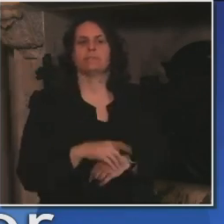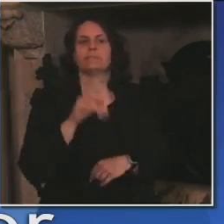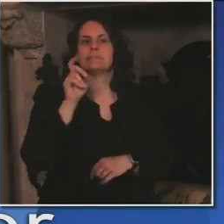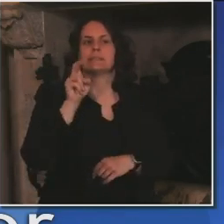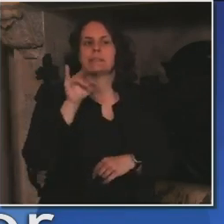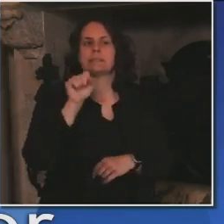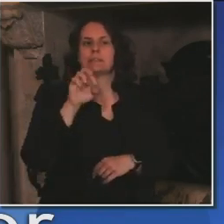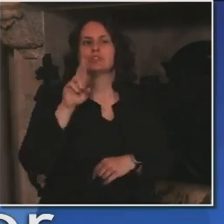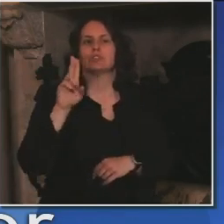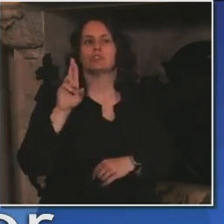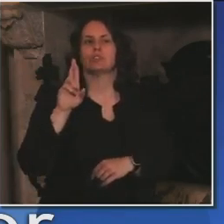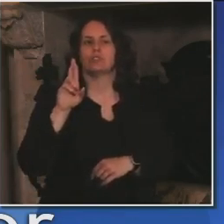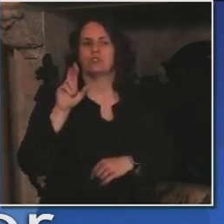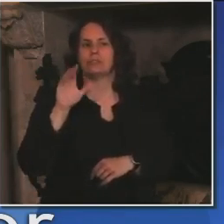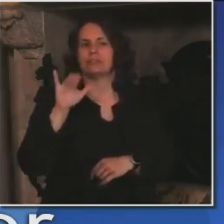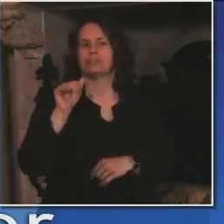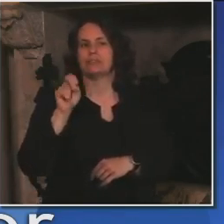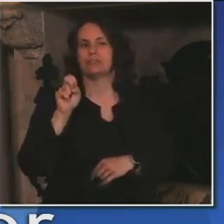Eye.